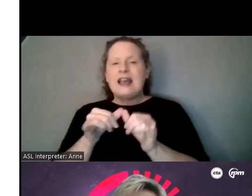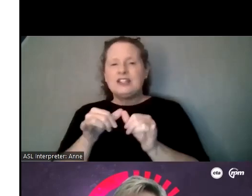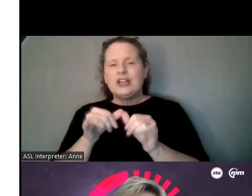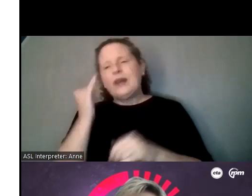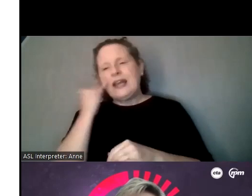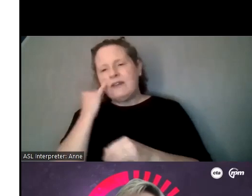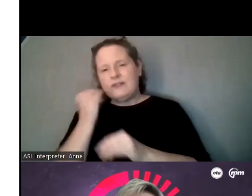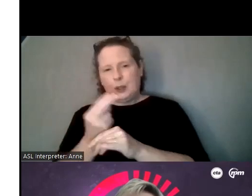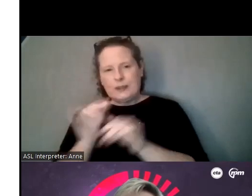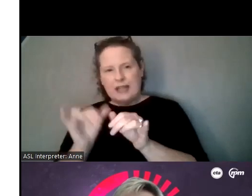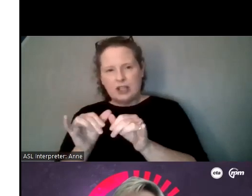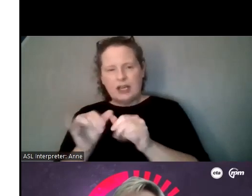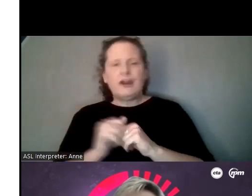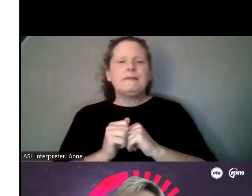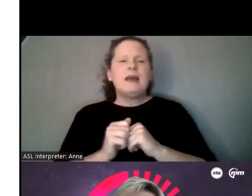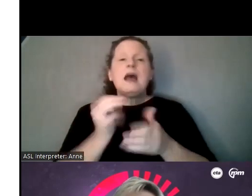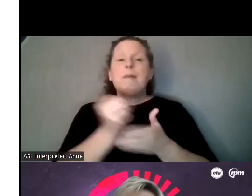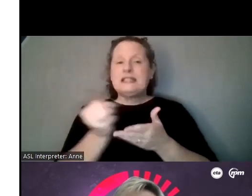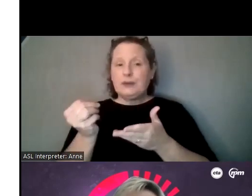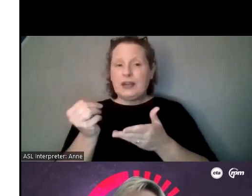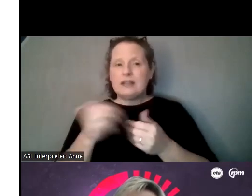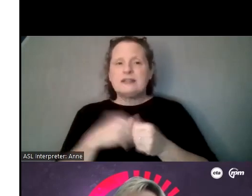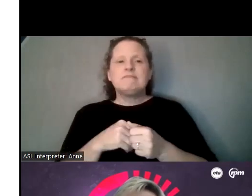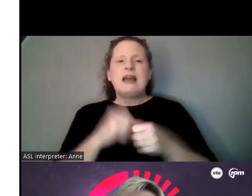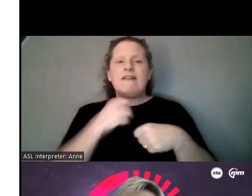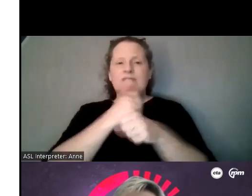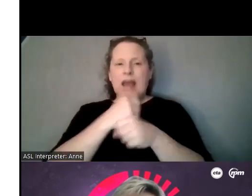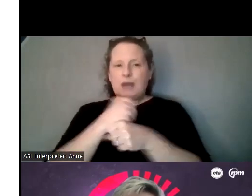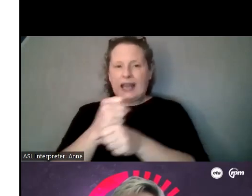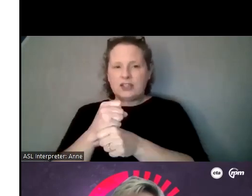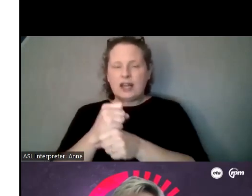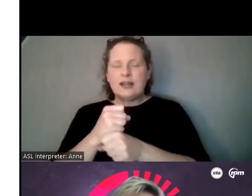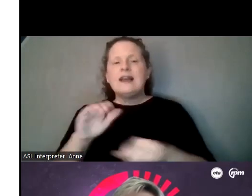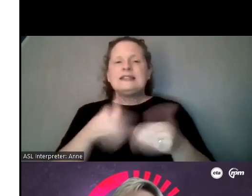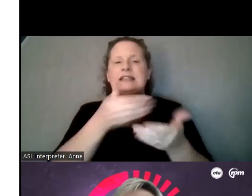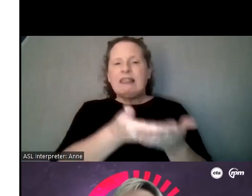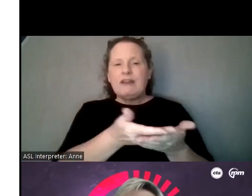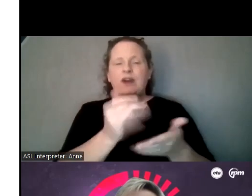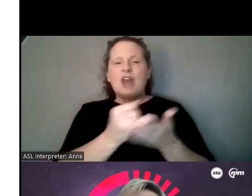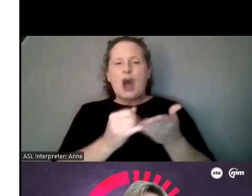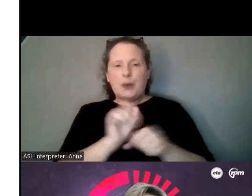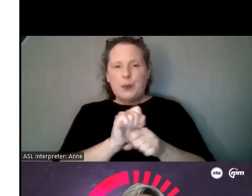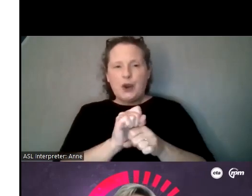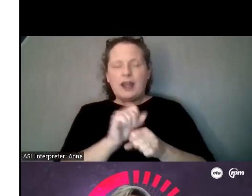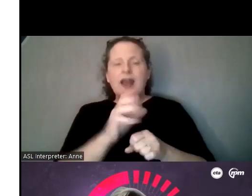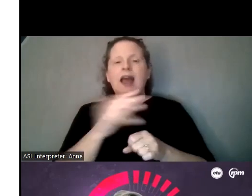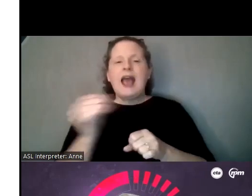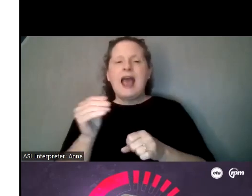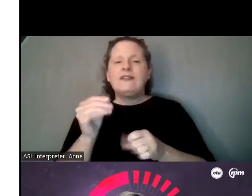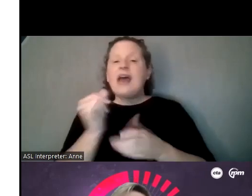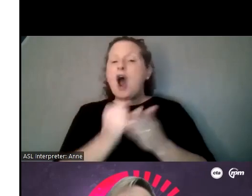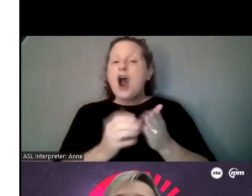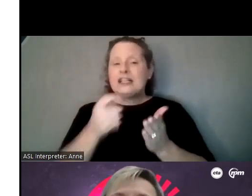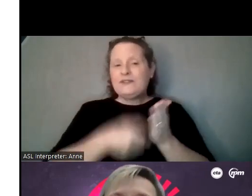if applicable, materials, fabrication, delivery of artwork, and an artist's fee of